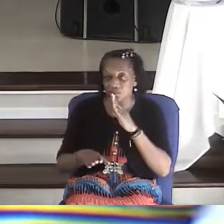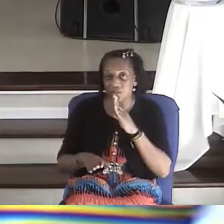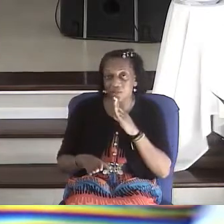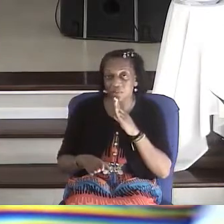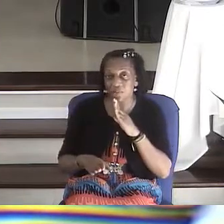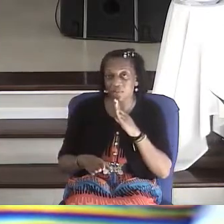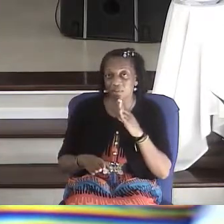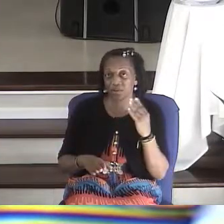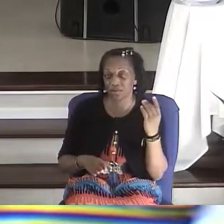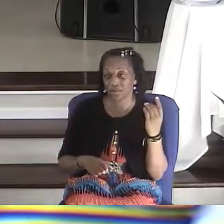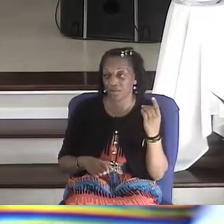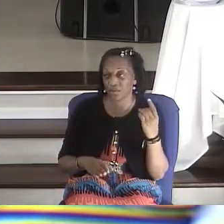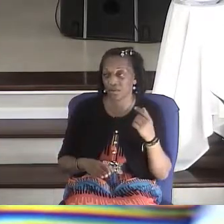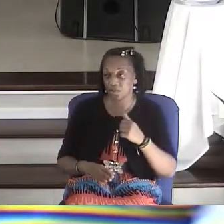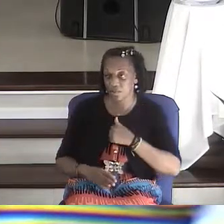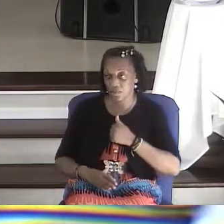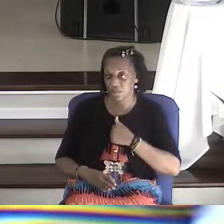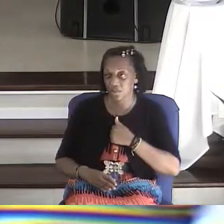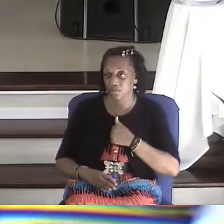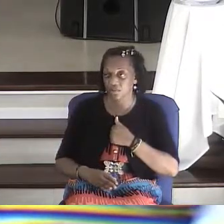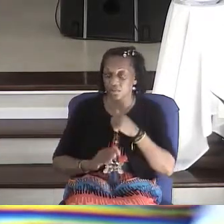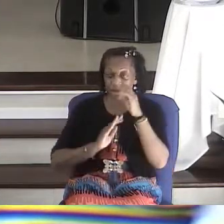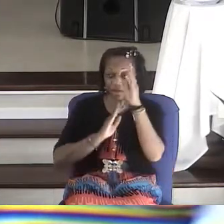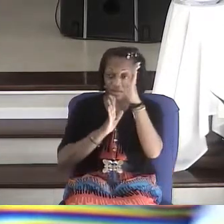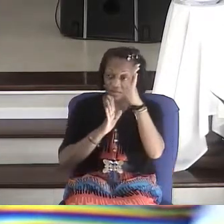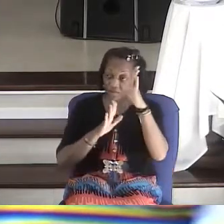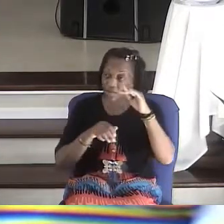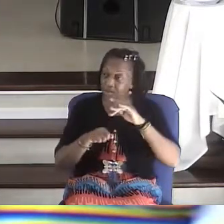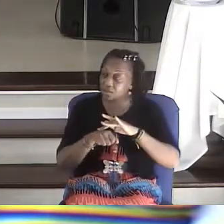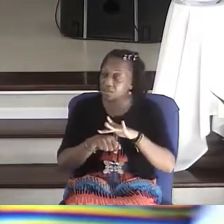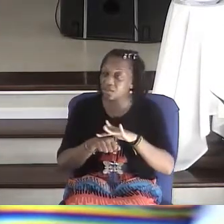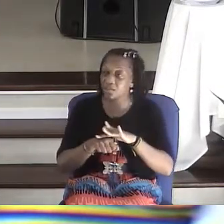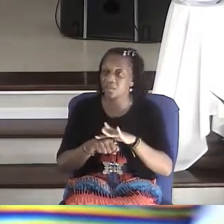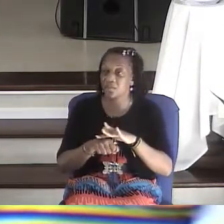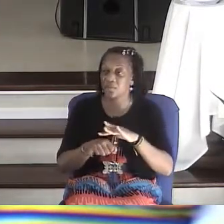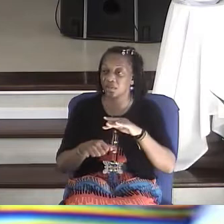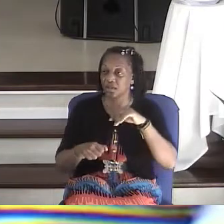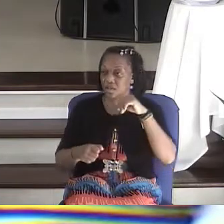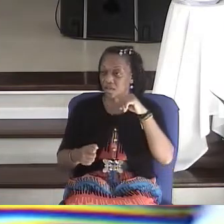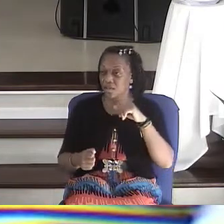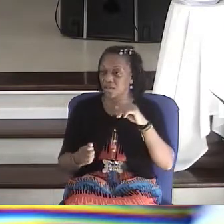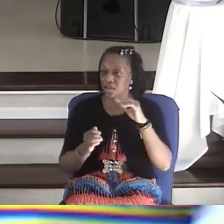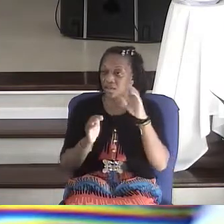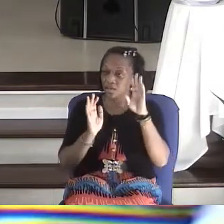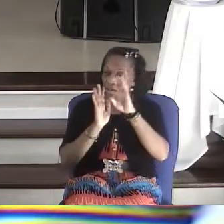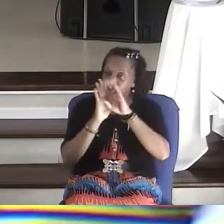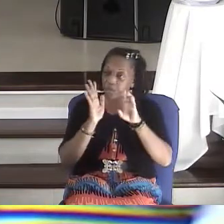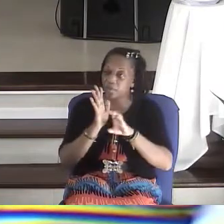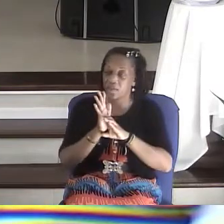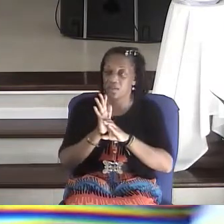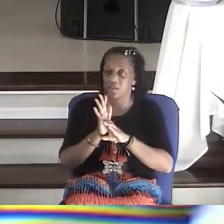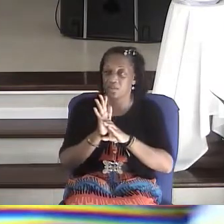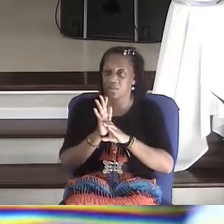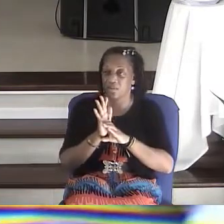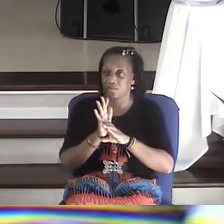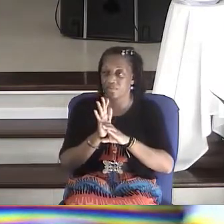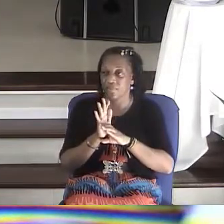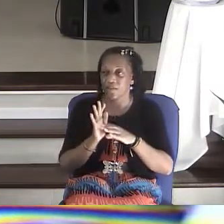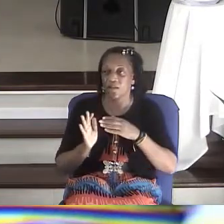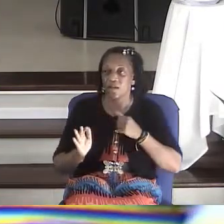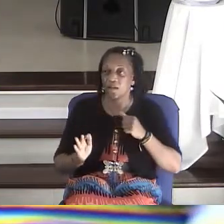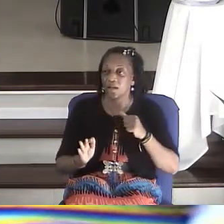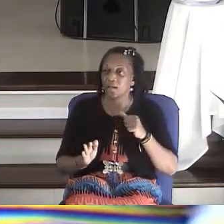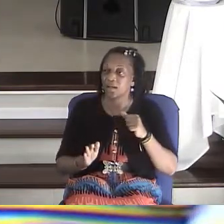me has commanded me what to say and how to say it. And I know his commandments lead to eternal life. So I